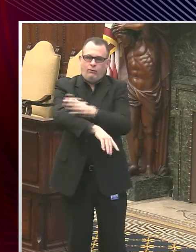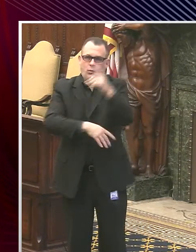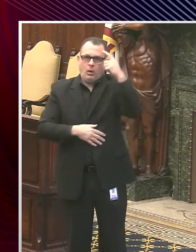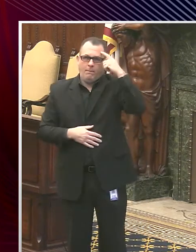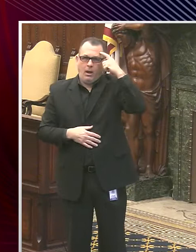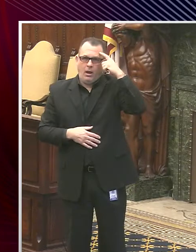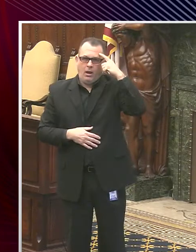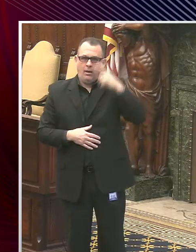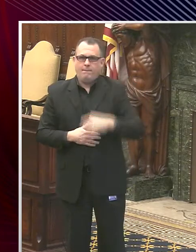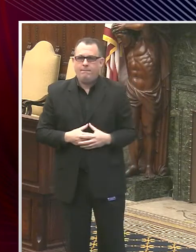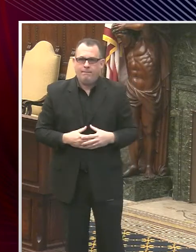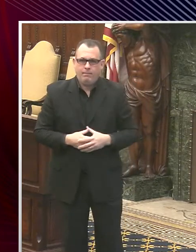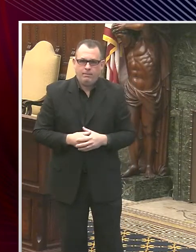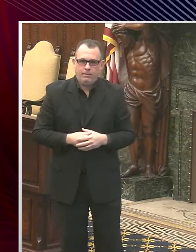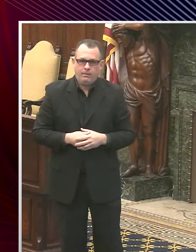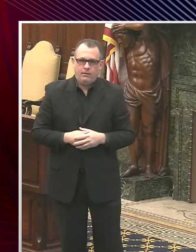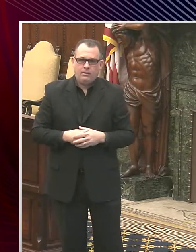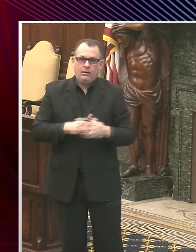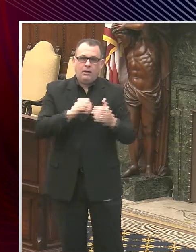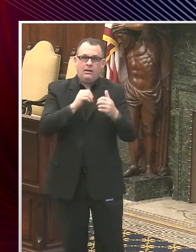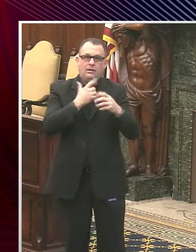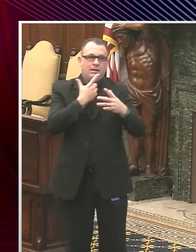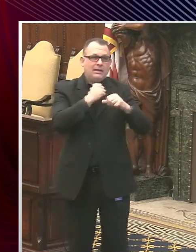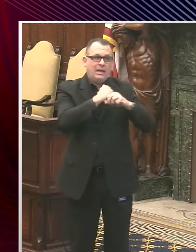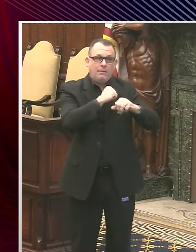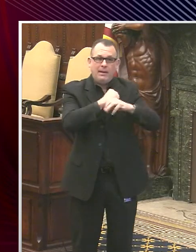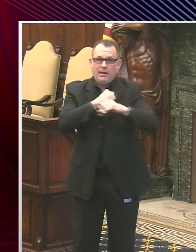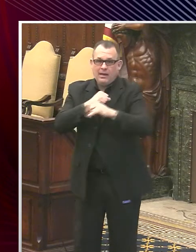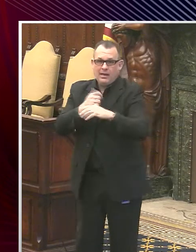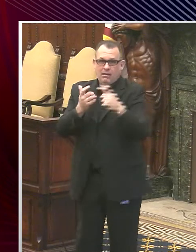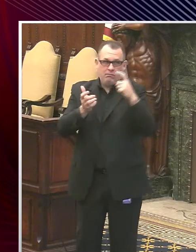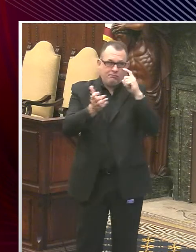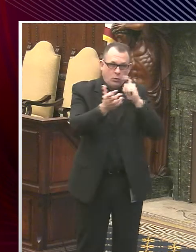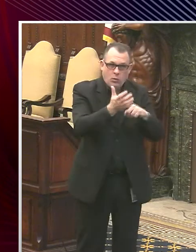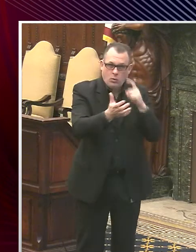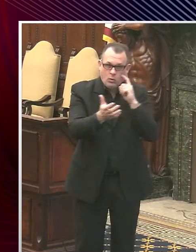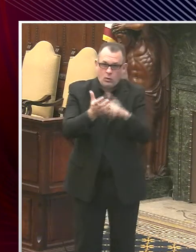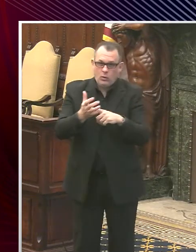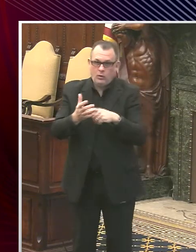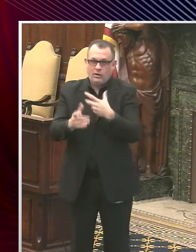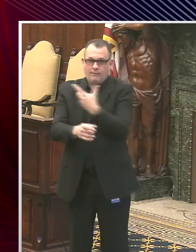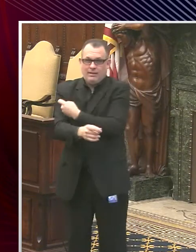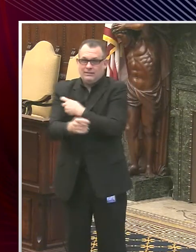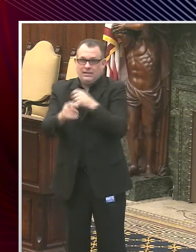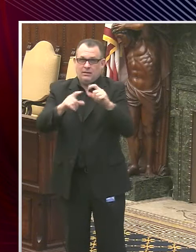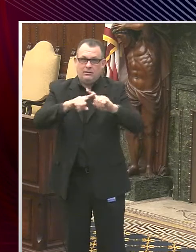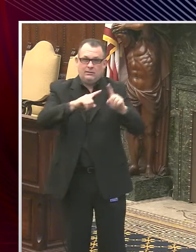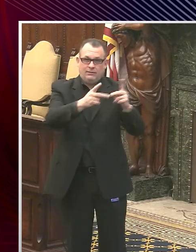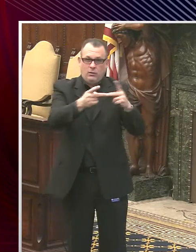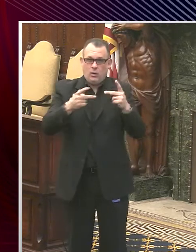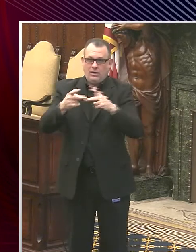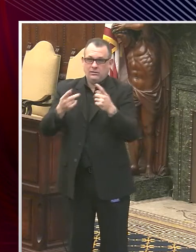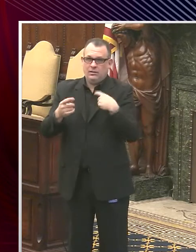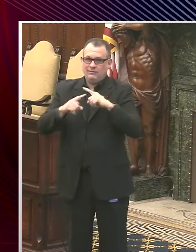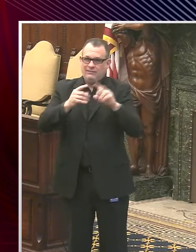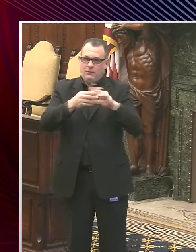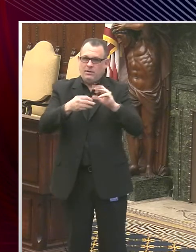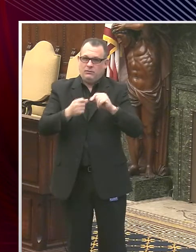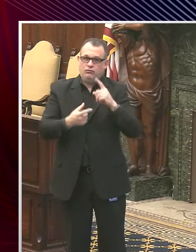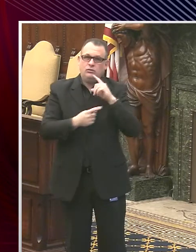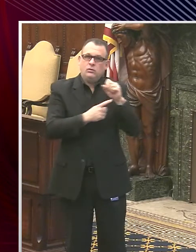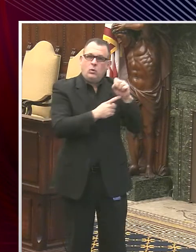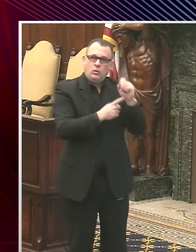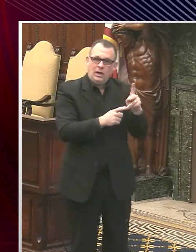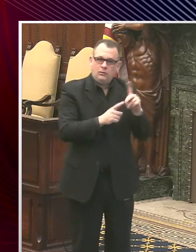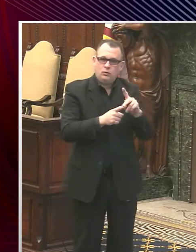this campaign will be most visible at vaccination sites, the overall message that it's okay to not